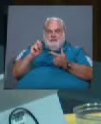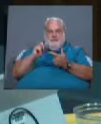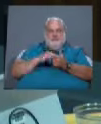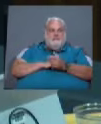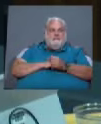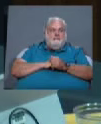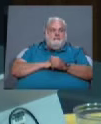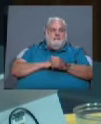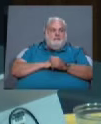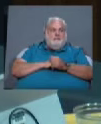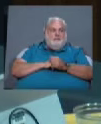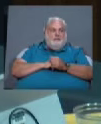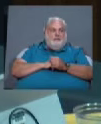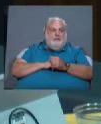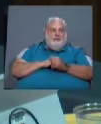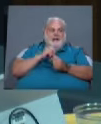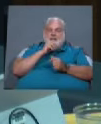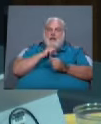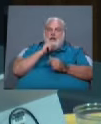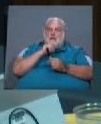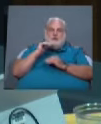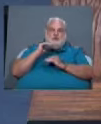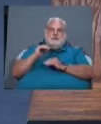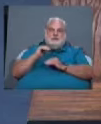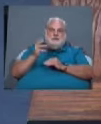Okay. And what are the age restrictions?